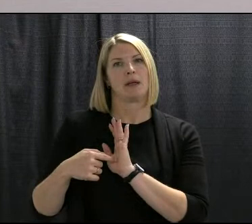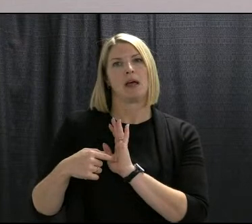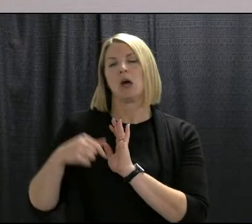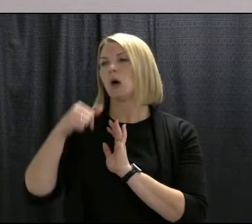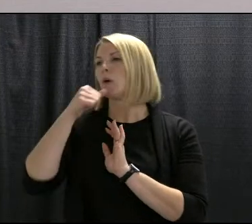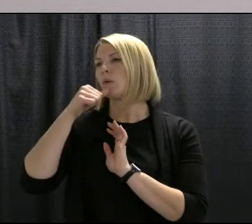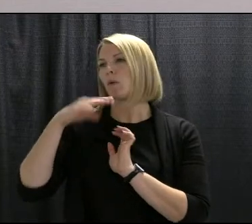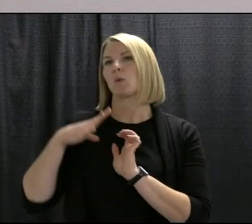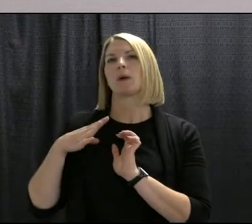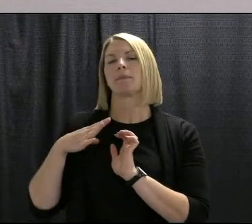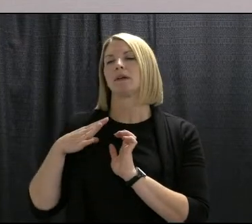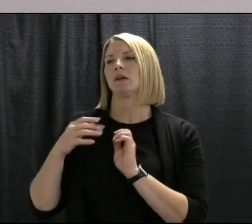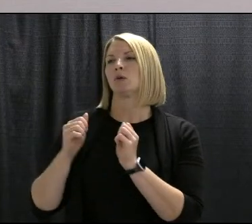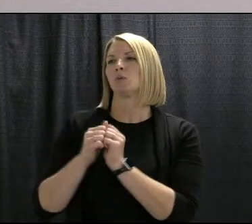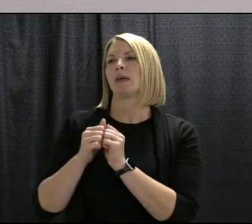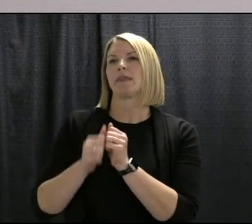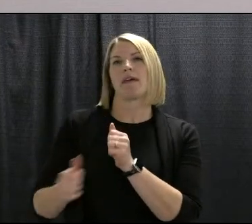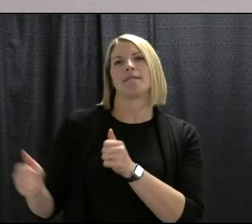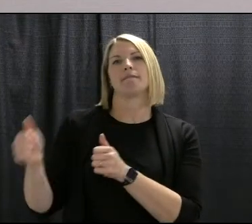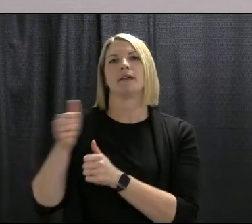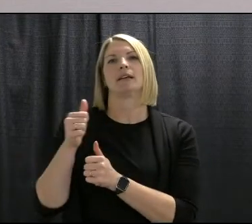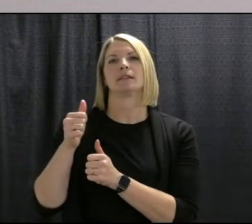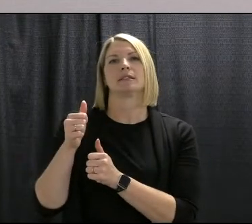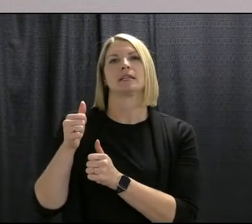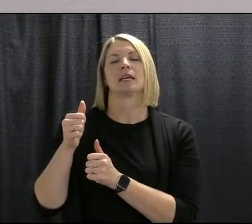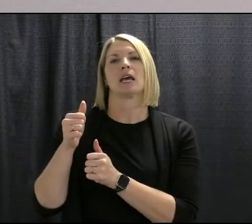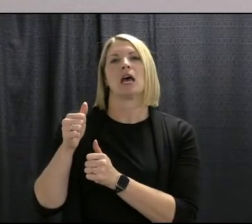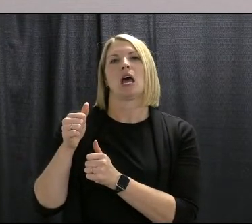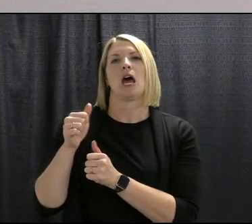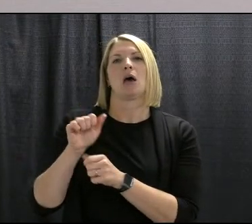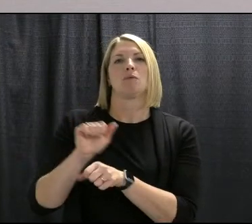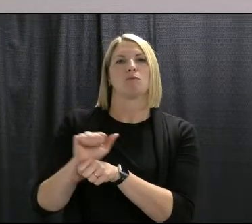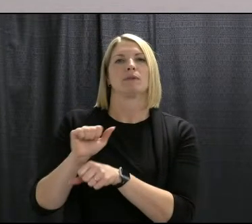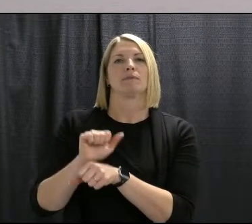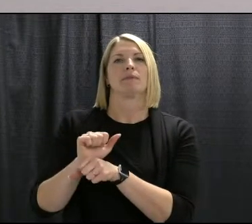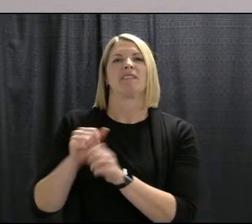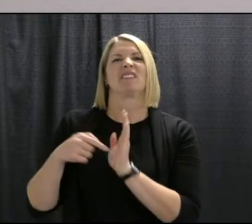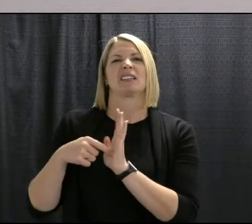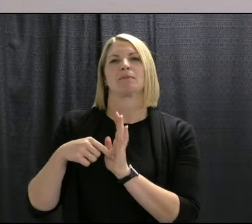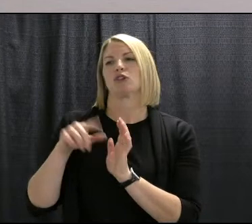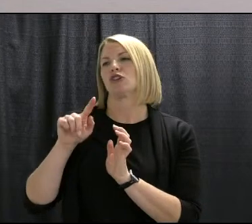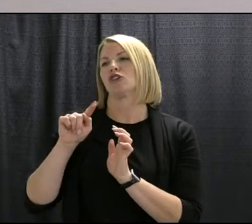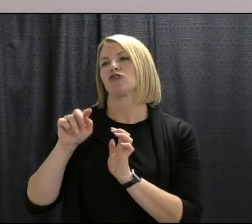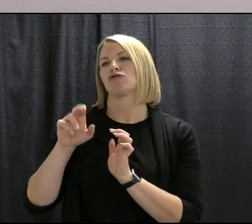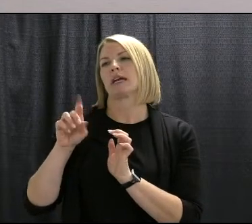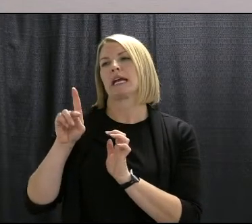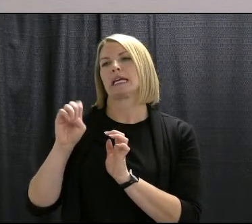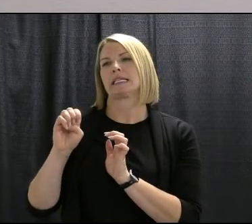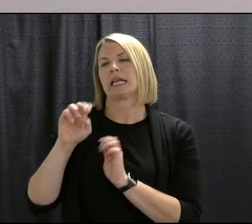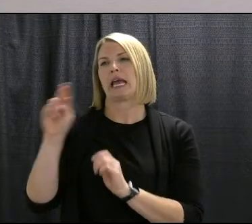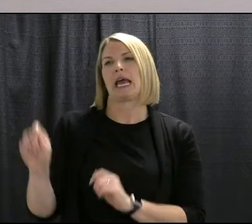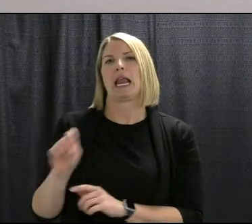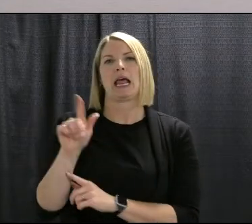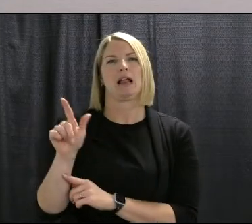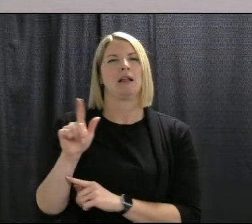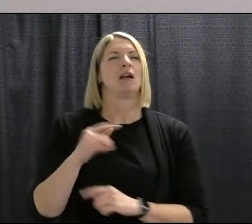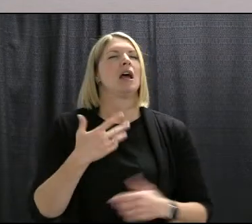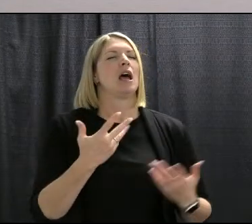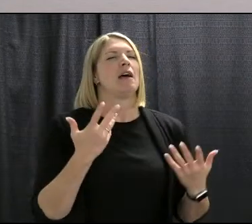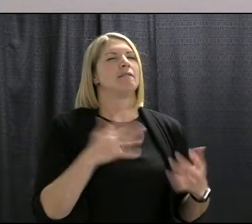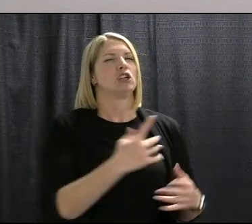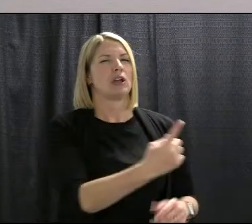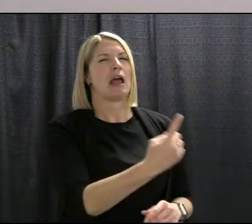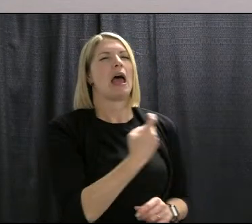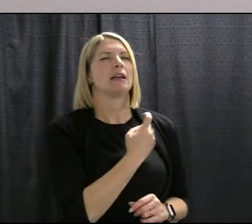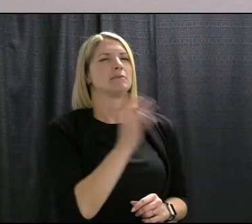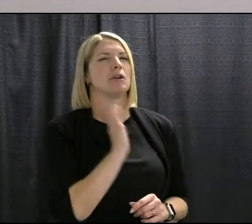advance apprentices and working with Trades NL. But doesn't this do exactly, like, when you were asked about this previously, the